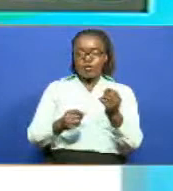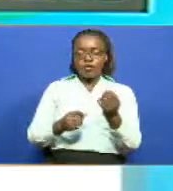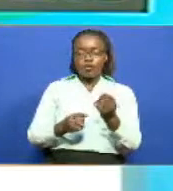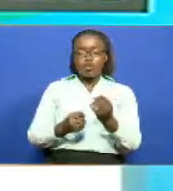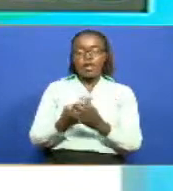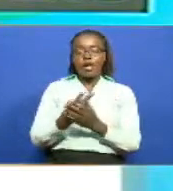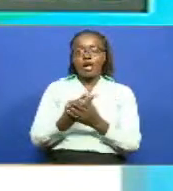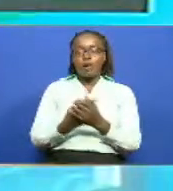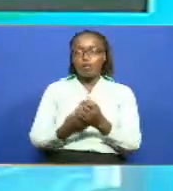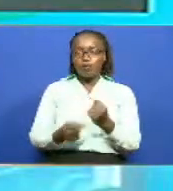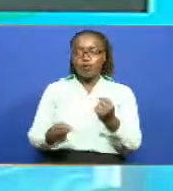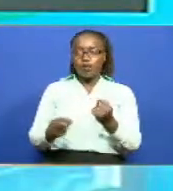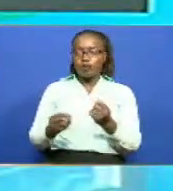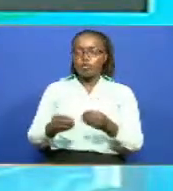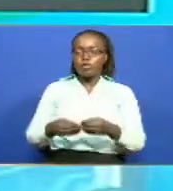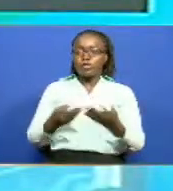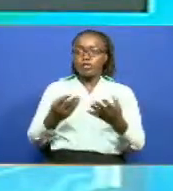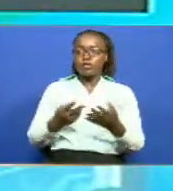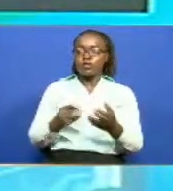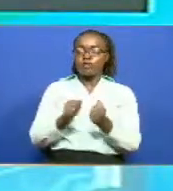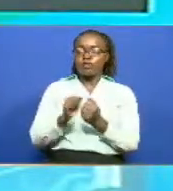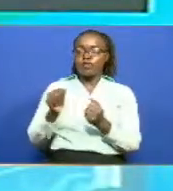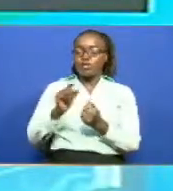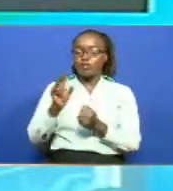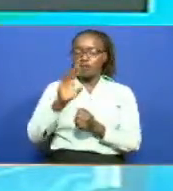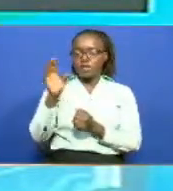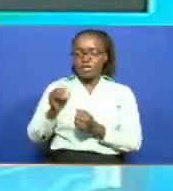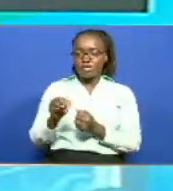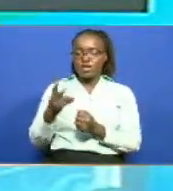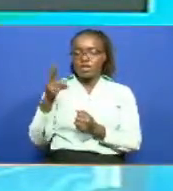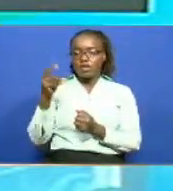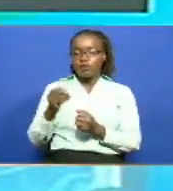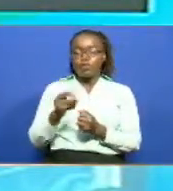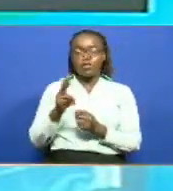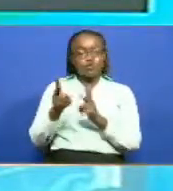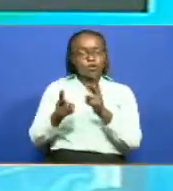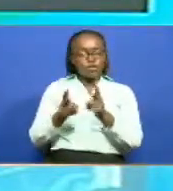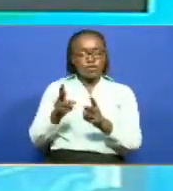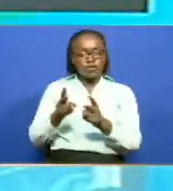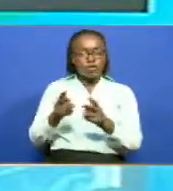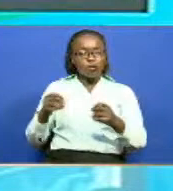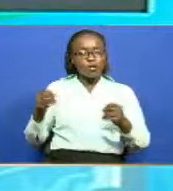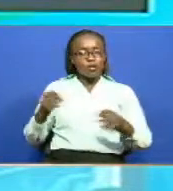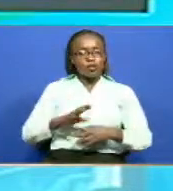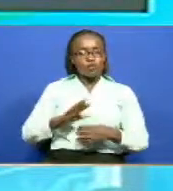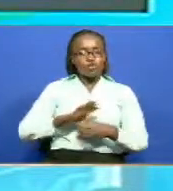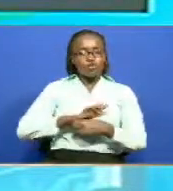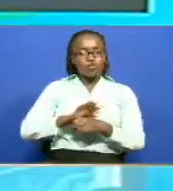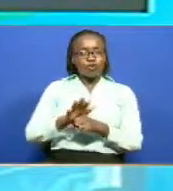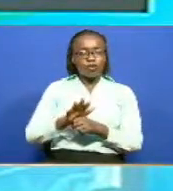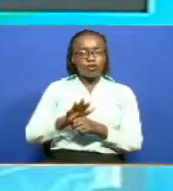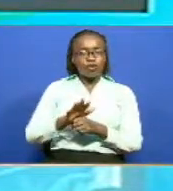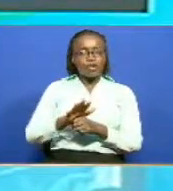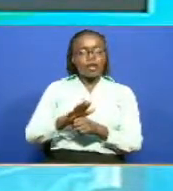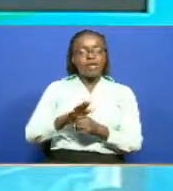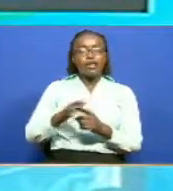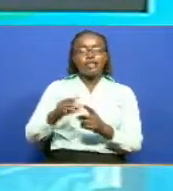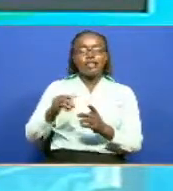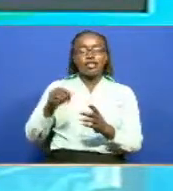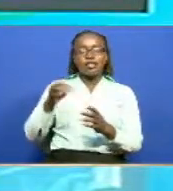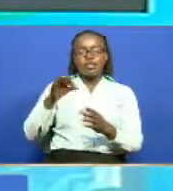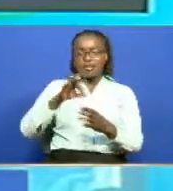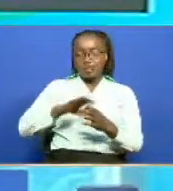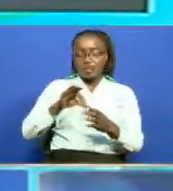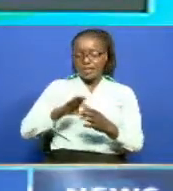to 15% by the year 2022. The shocks of the COVID-19 pandemic, however, undid gains made, resulting in